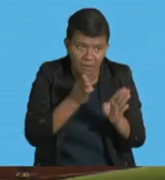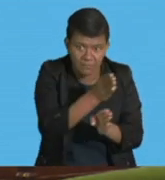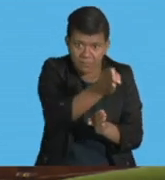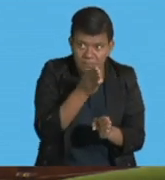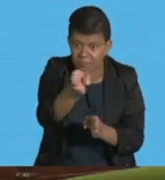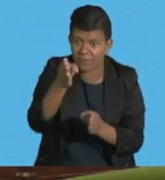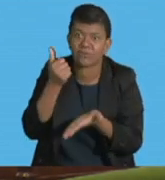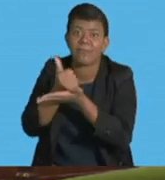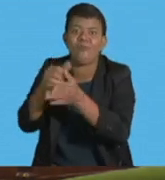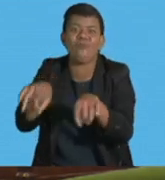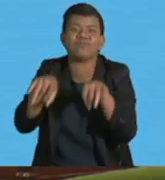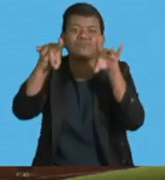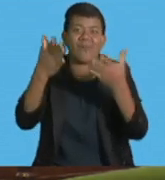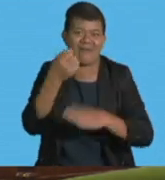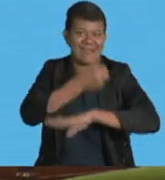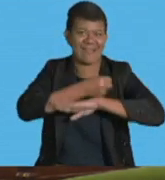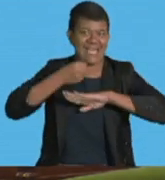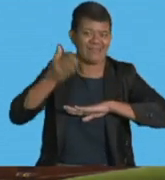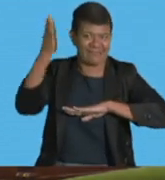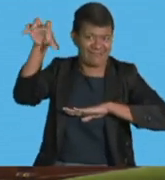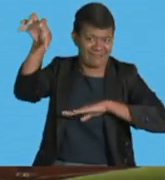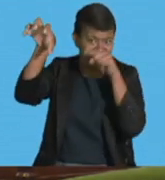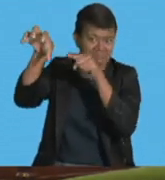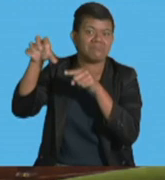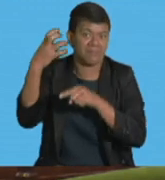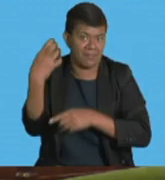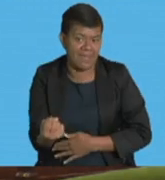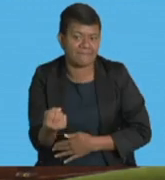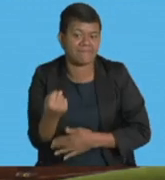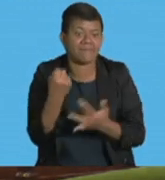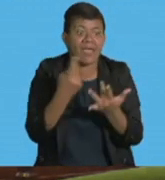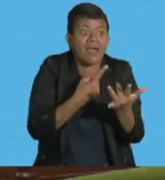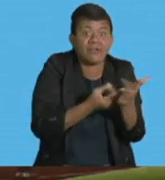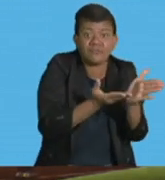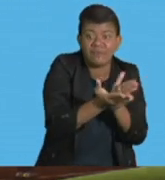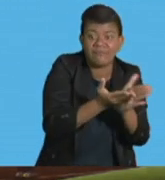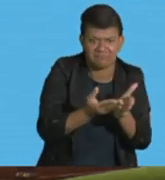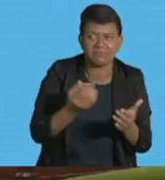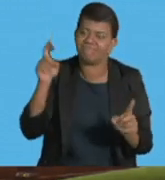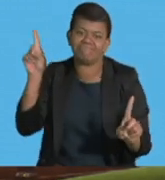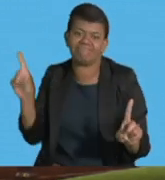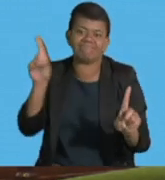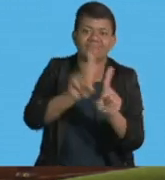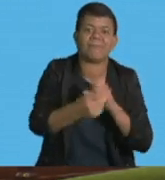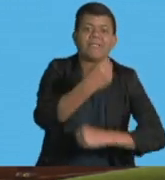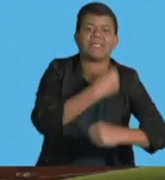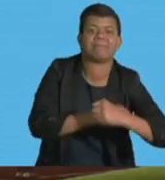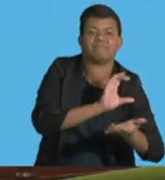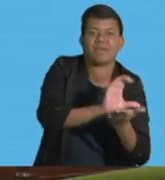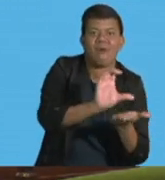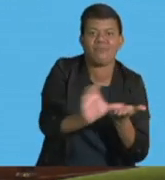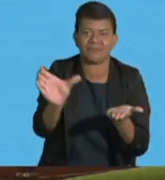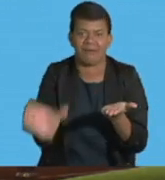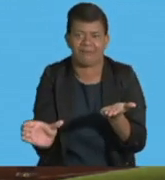Australian DFAT, we are in the process of appointing service providers to meet our counselling needs, of course, on a short-term basis. With support